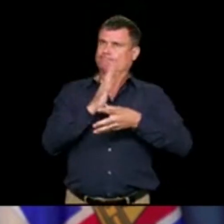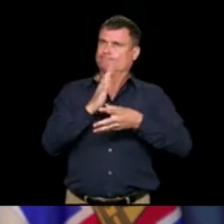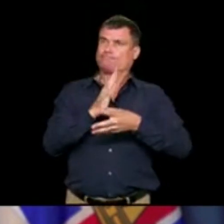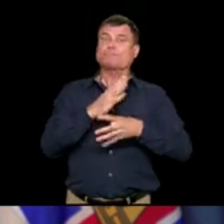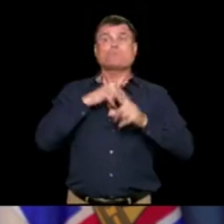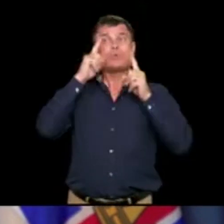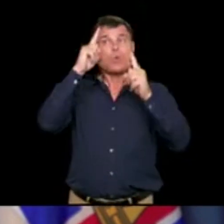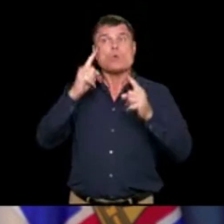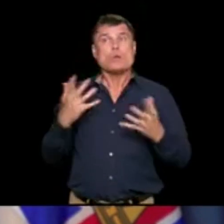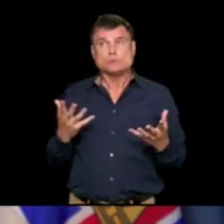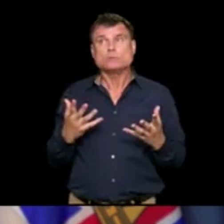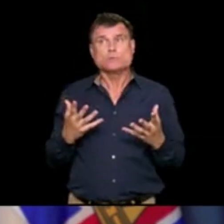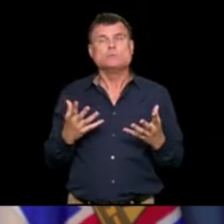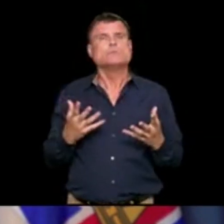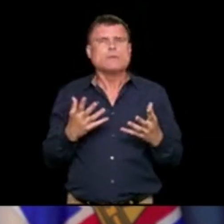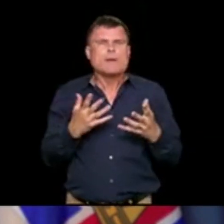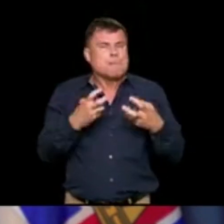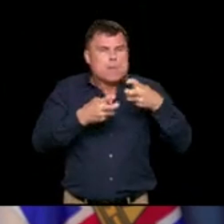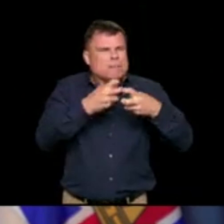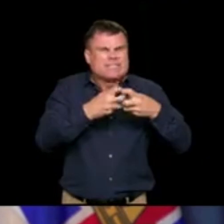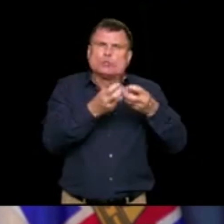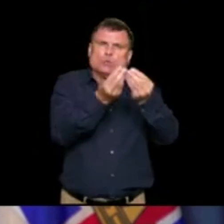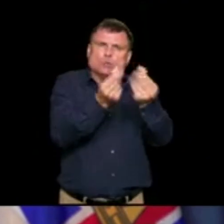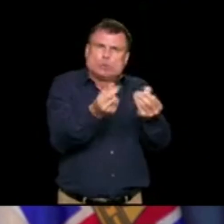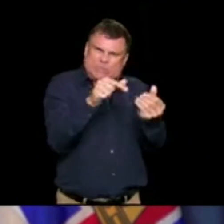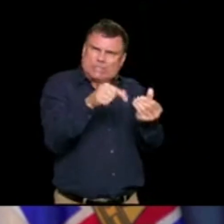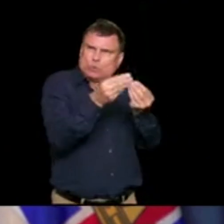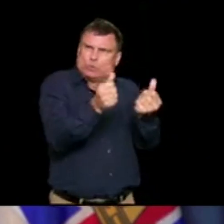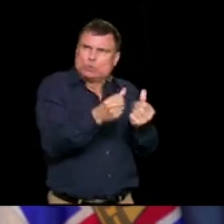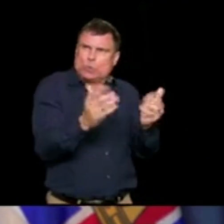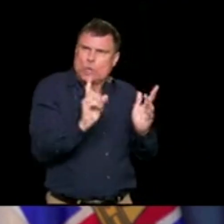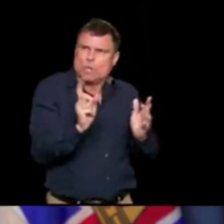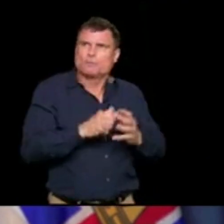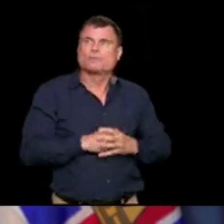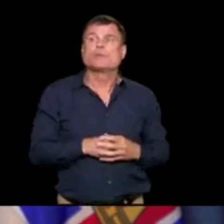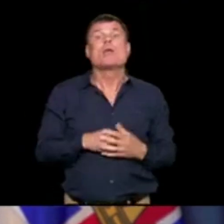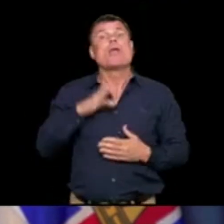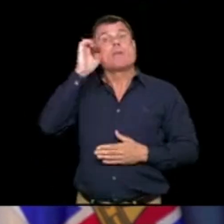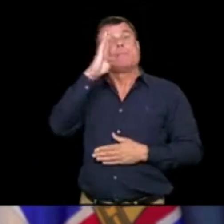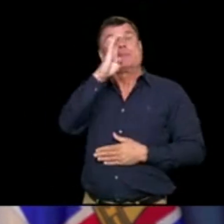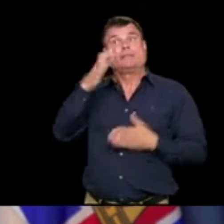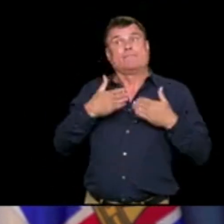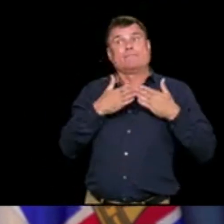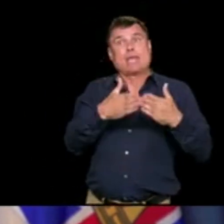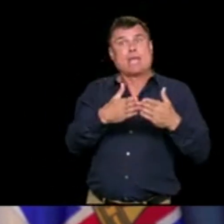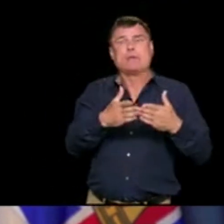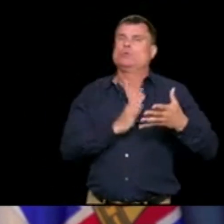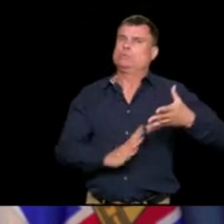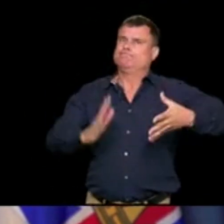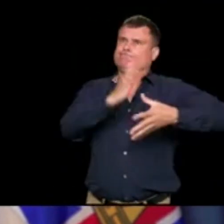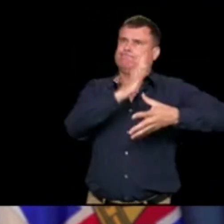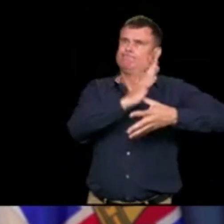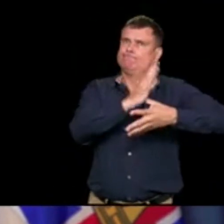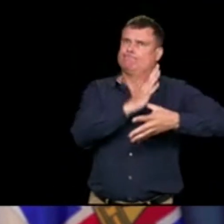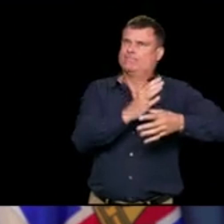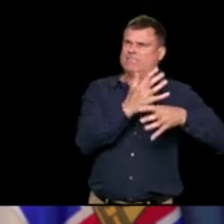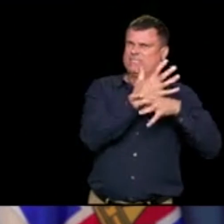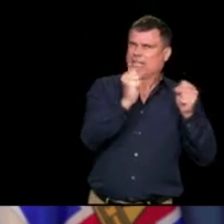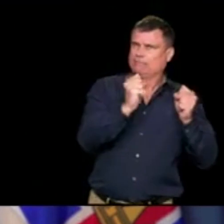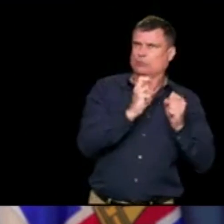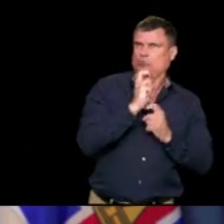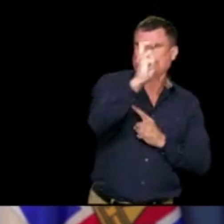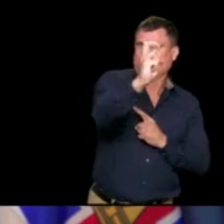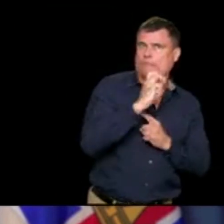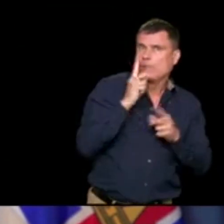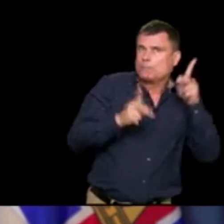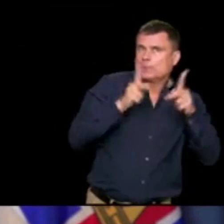public interest first. As we work towards finding solutions, I expect BC Ferries to emphasise its focus